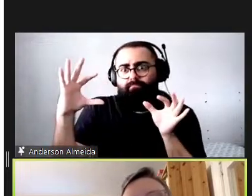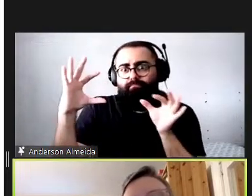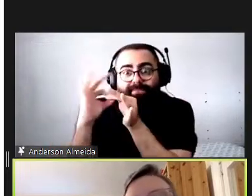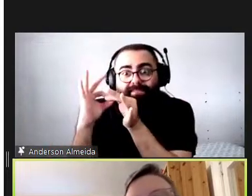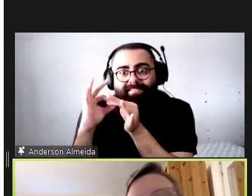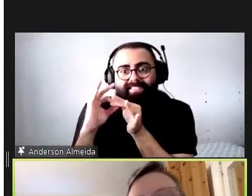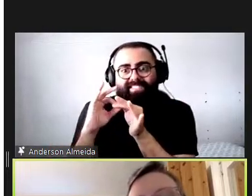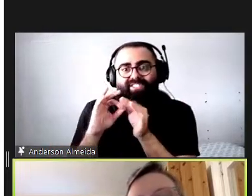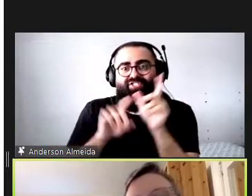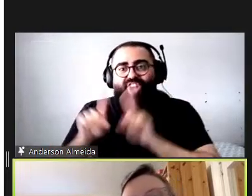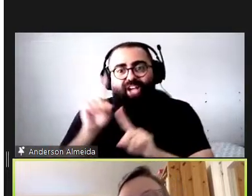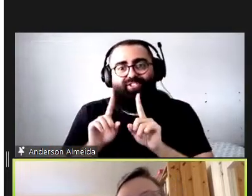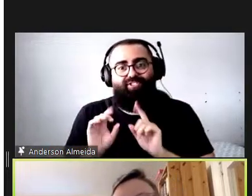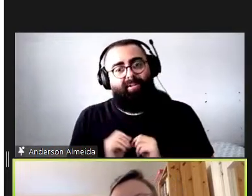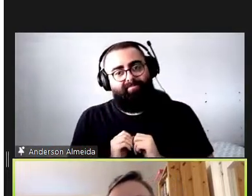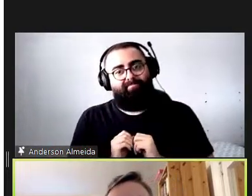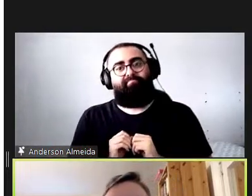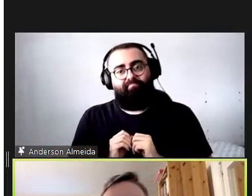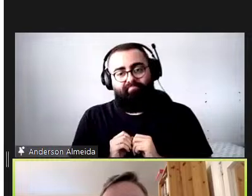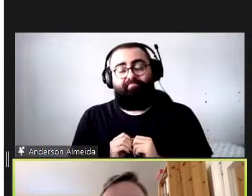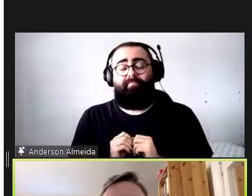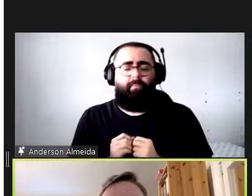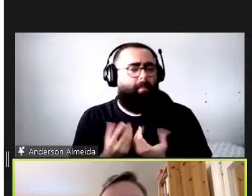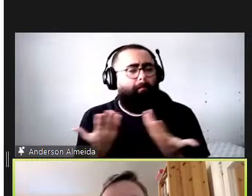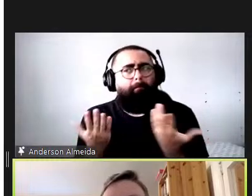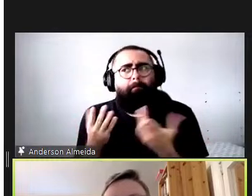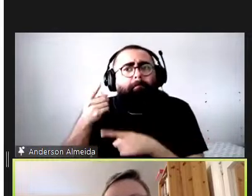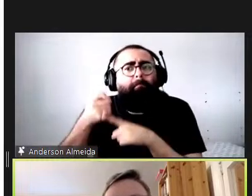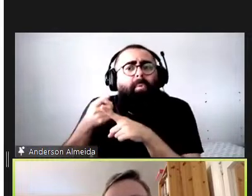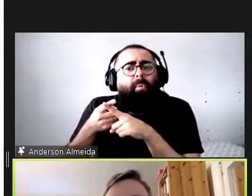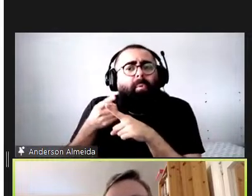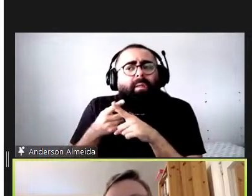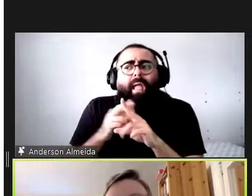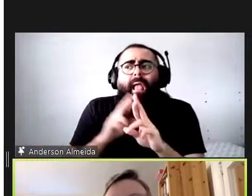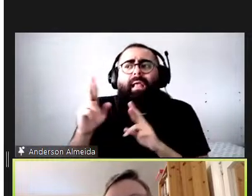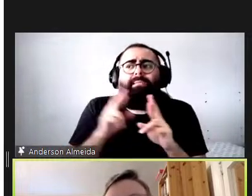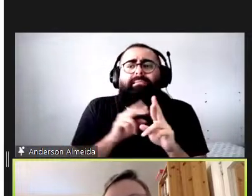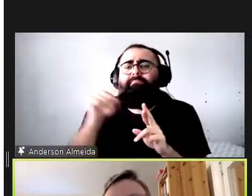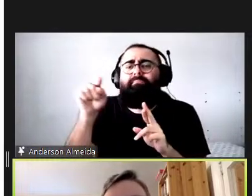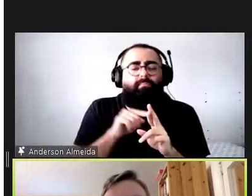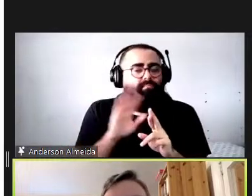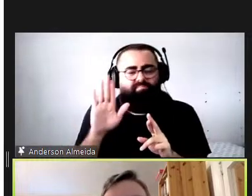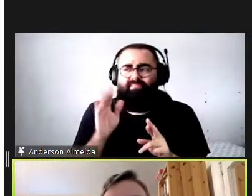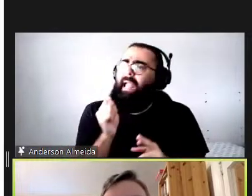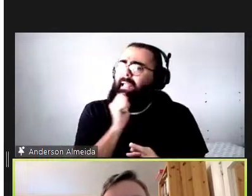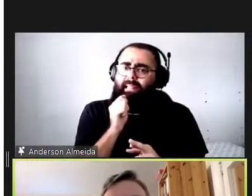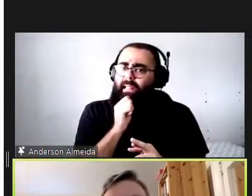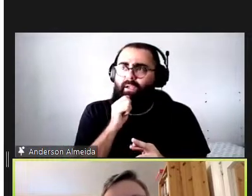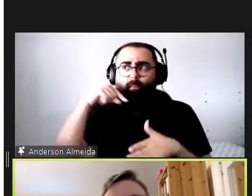But the nature of that relationship hasn't been very well understood.